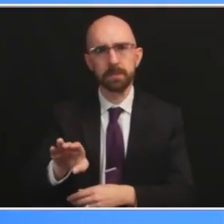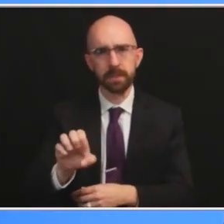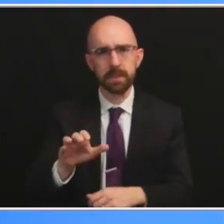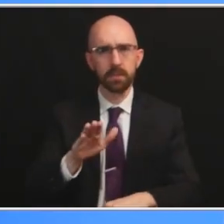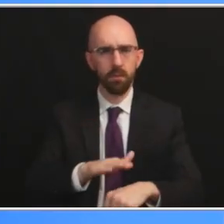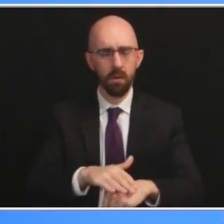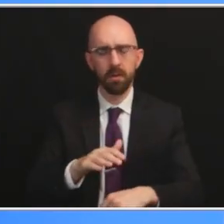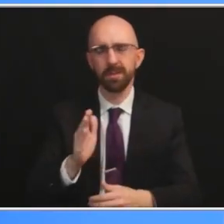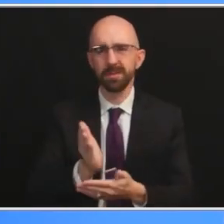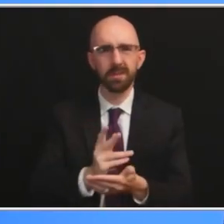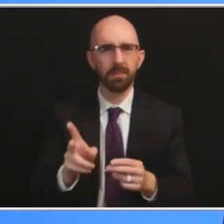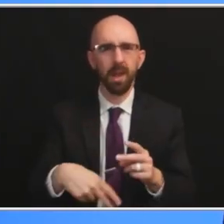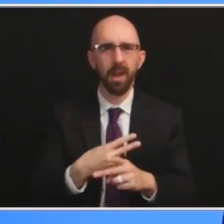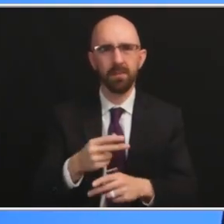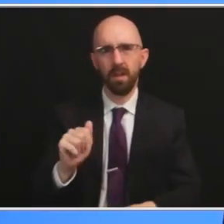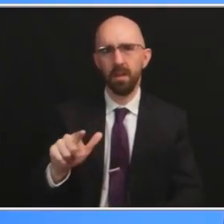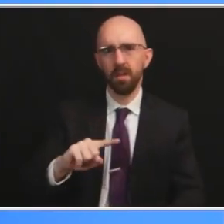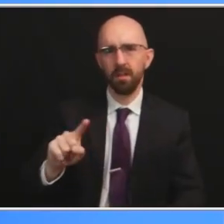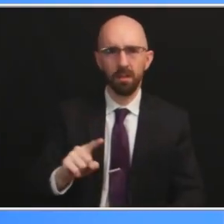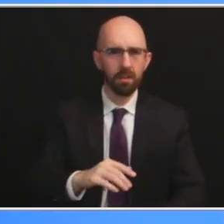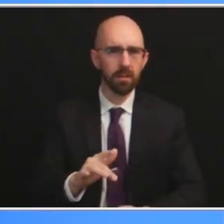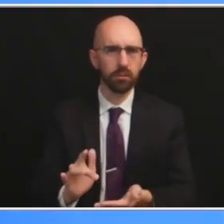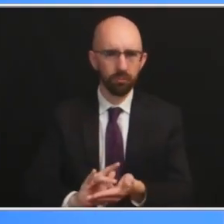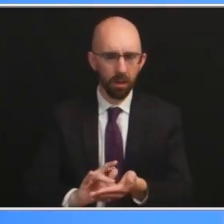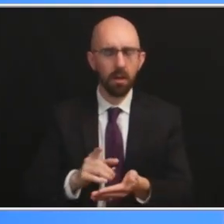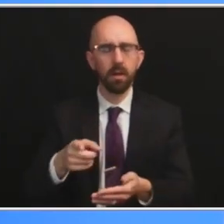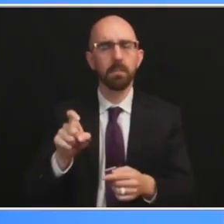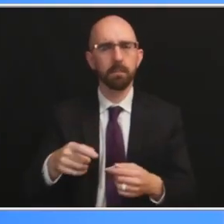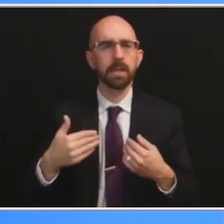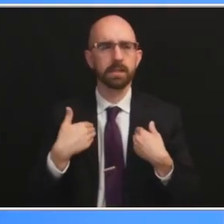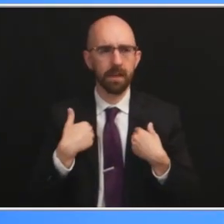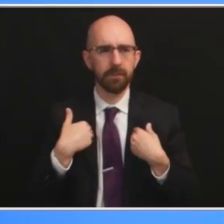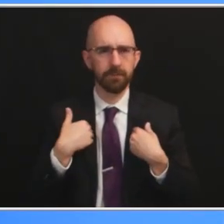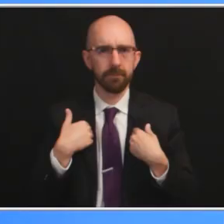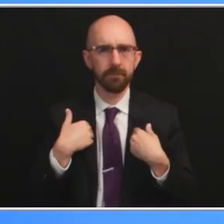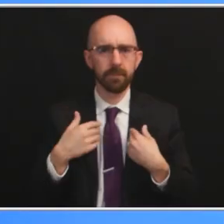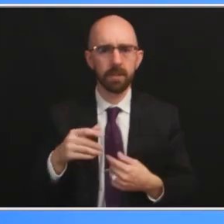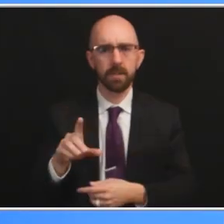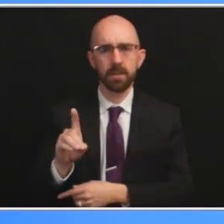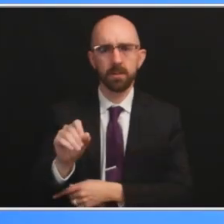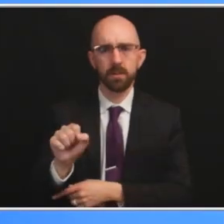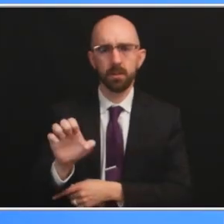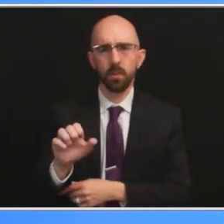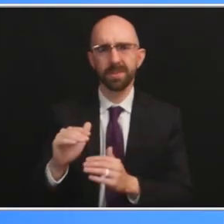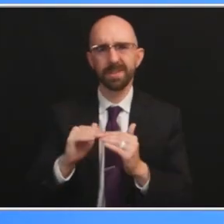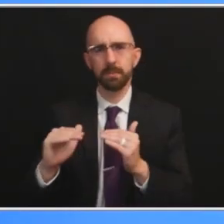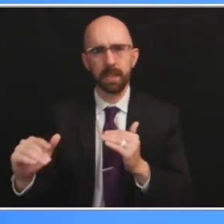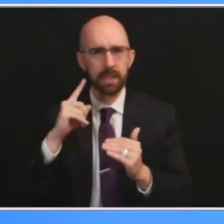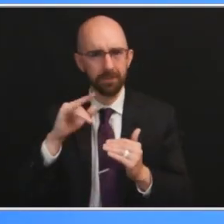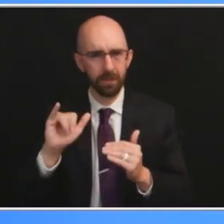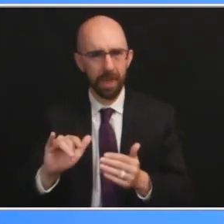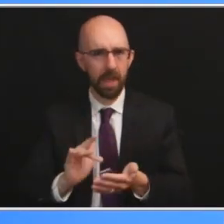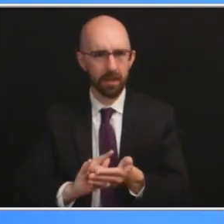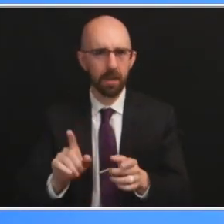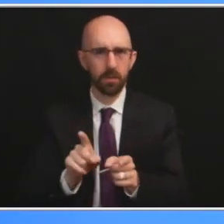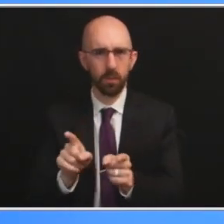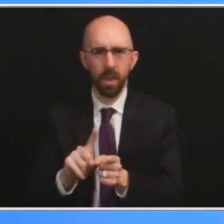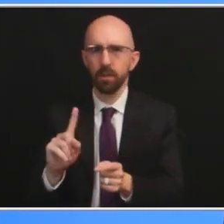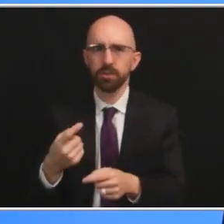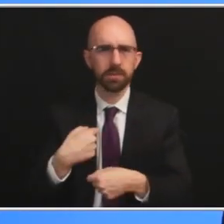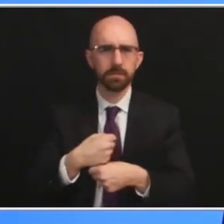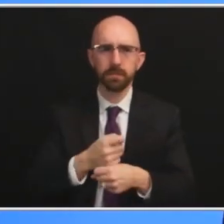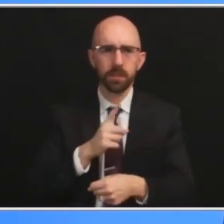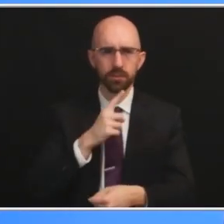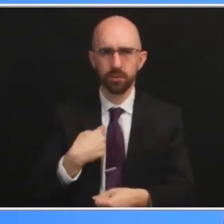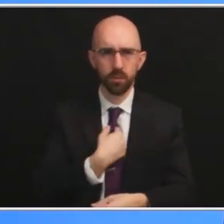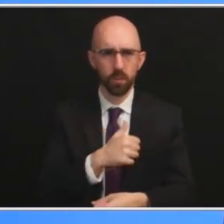sort of an Alzheimer's drug, and they had to have dose stability for that drug as well, just to make sure that we weren't making any